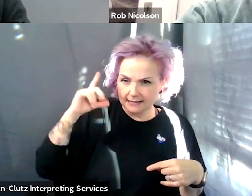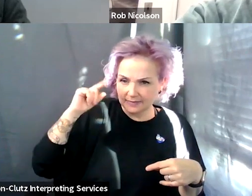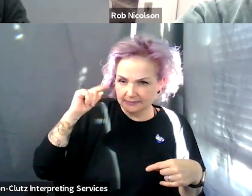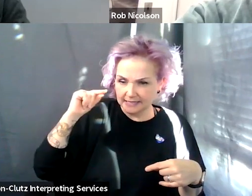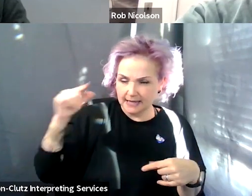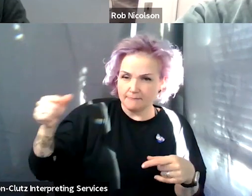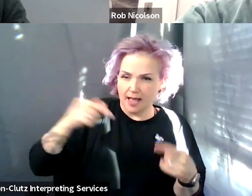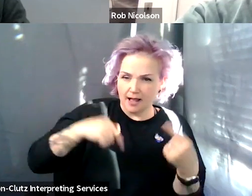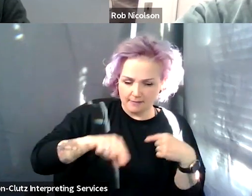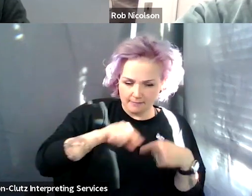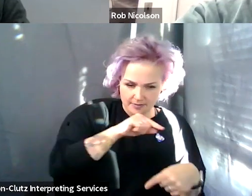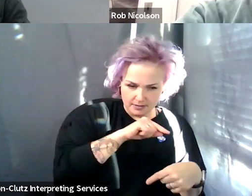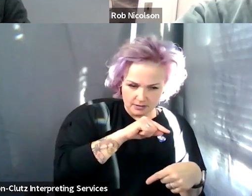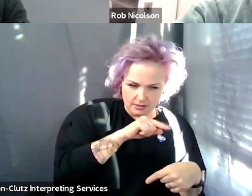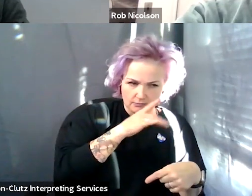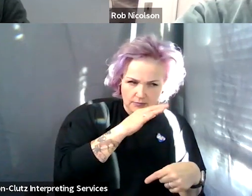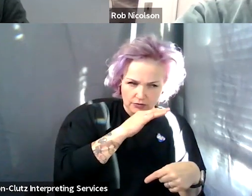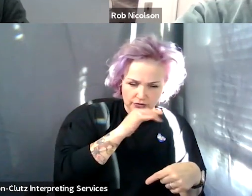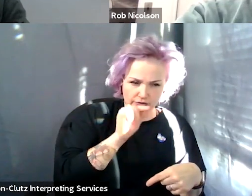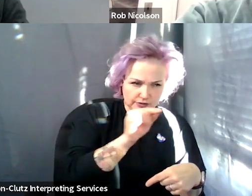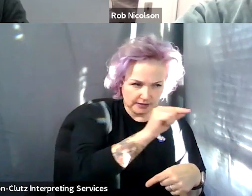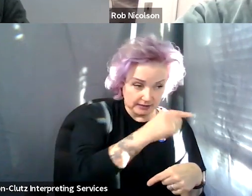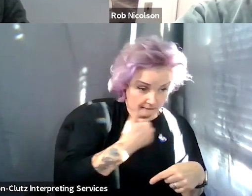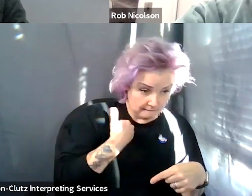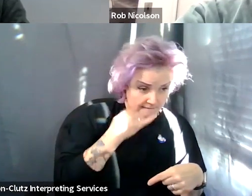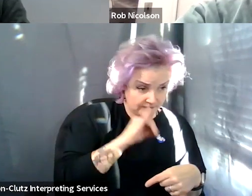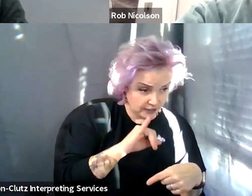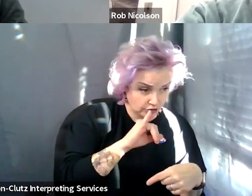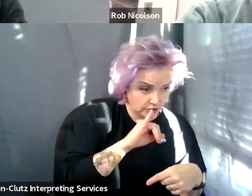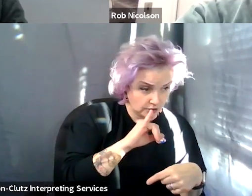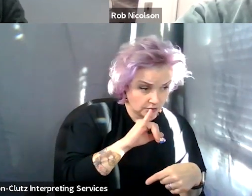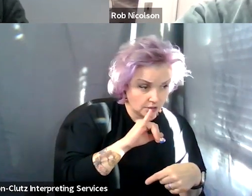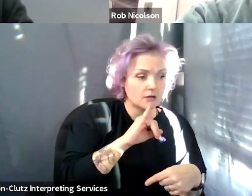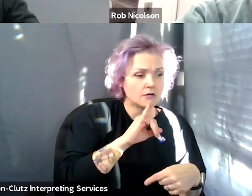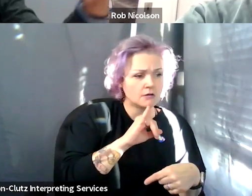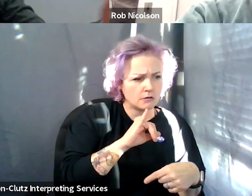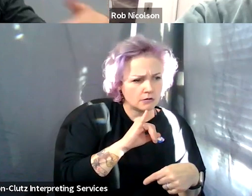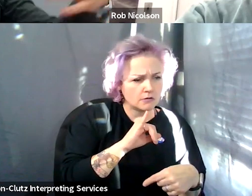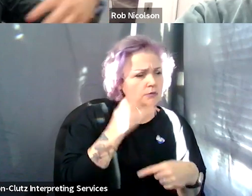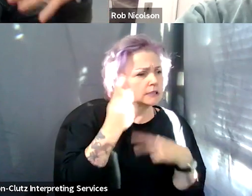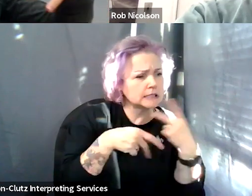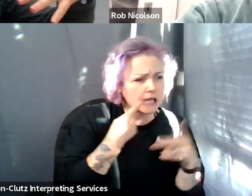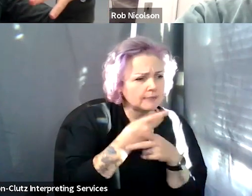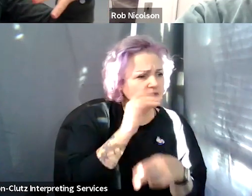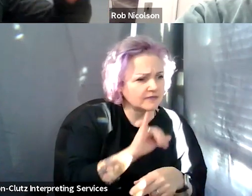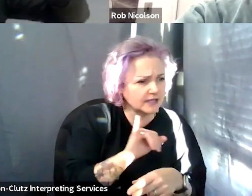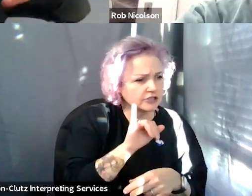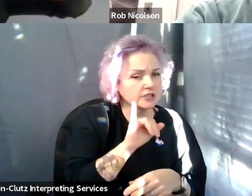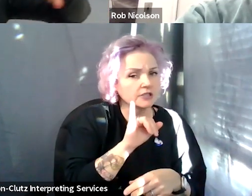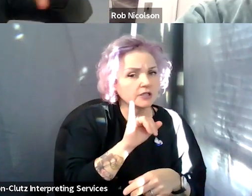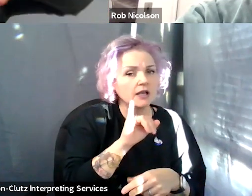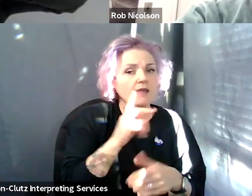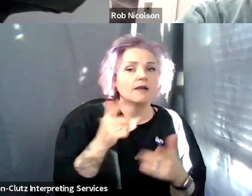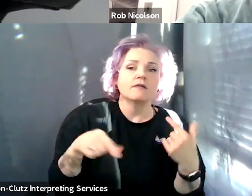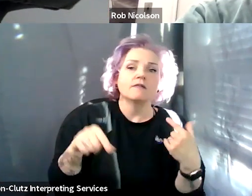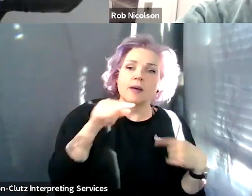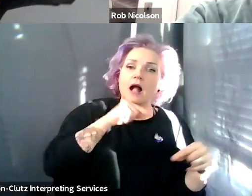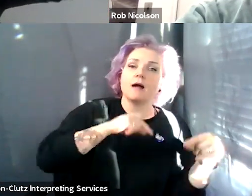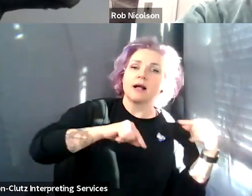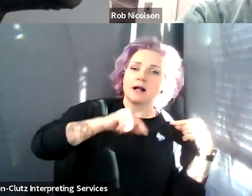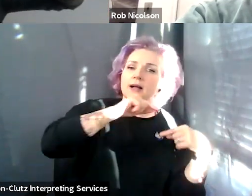happen, and we see the association with other types of infections, only then can we, separate out what